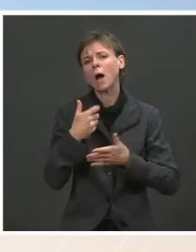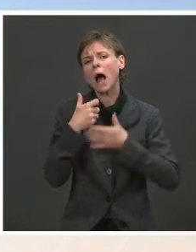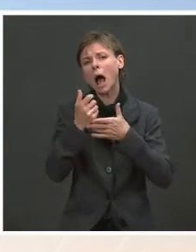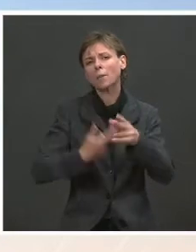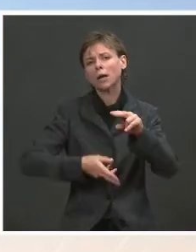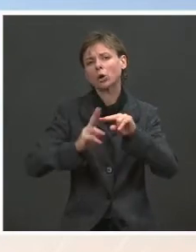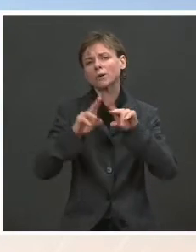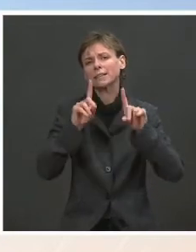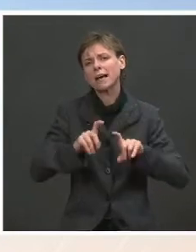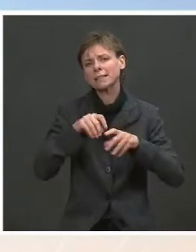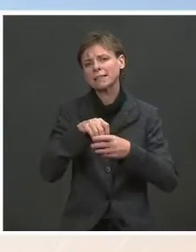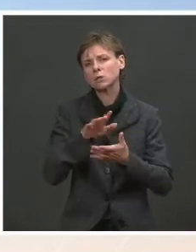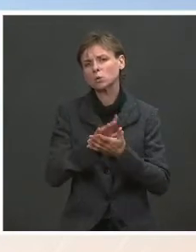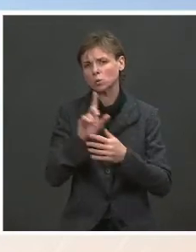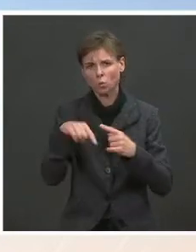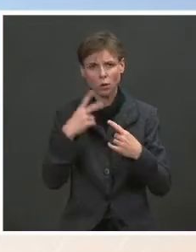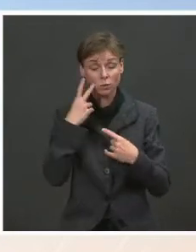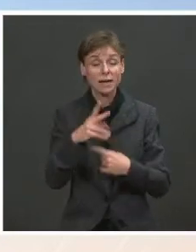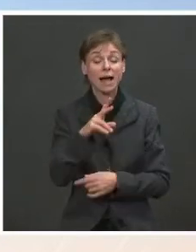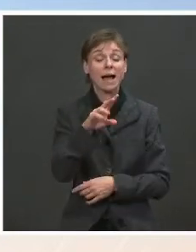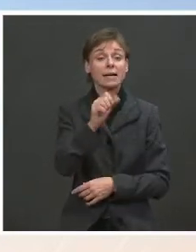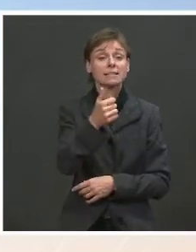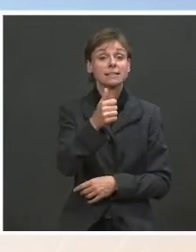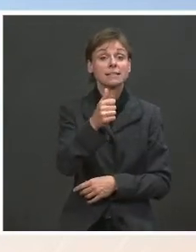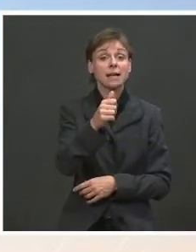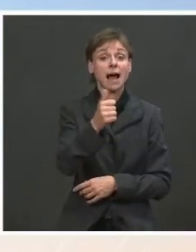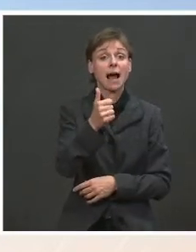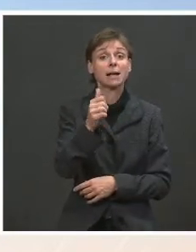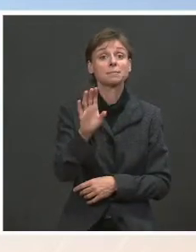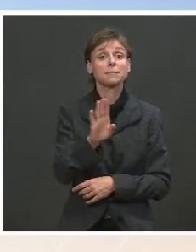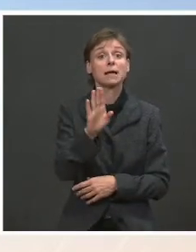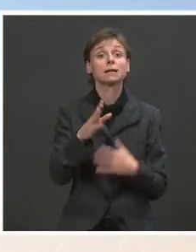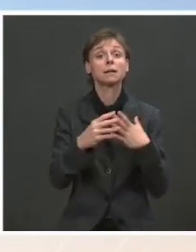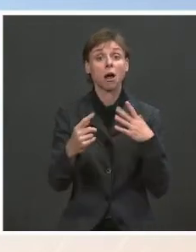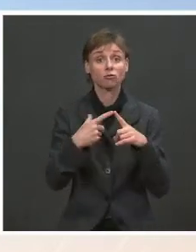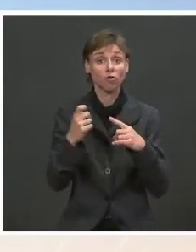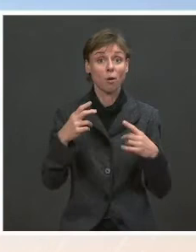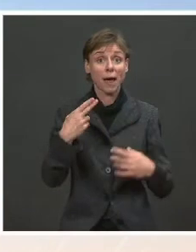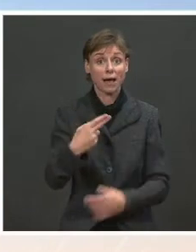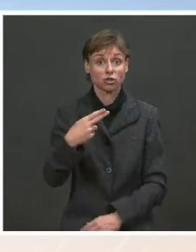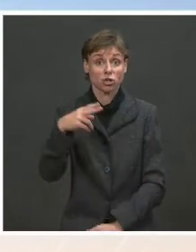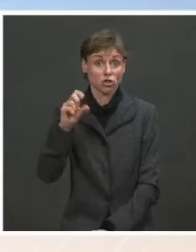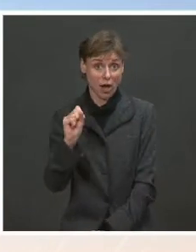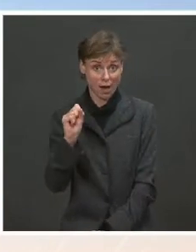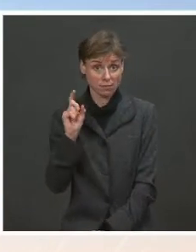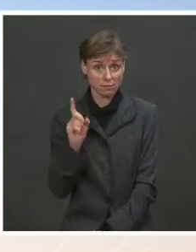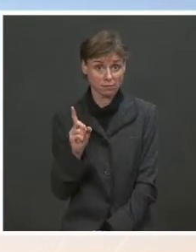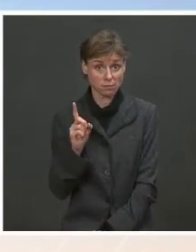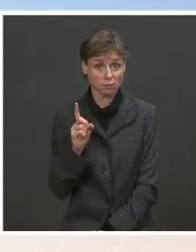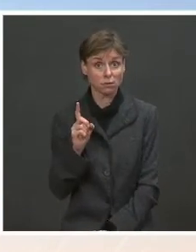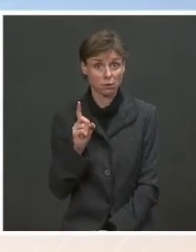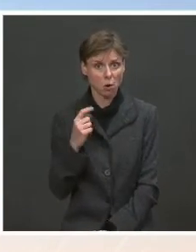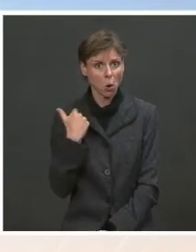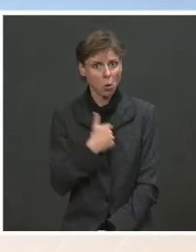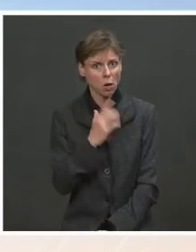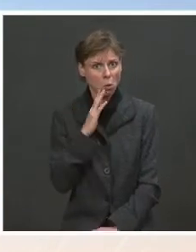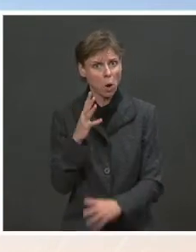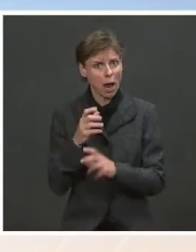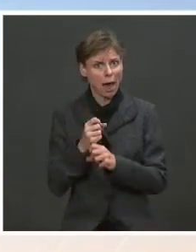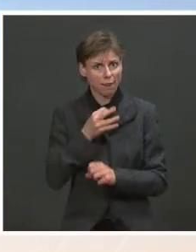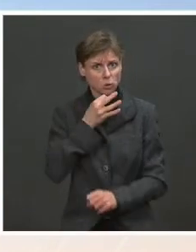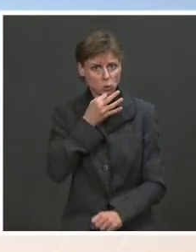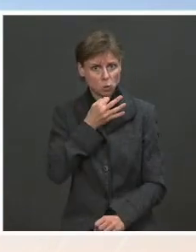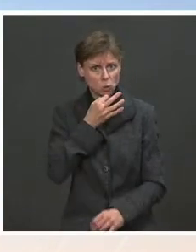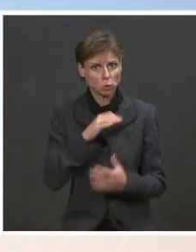surveillance? Yes, that's $10 billion from the Health and Human Services Department. So we're looking to get that soon. We know that that's